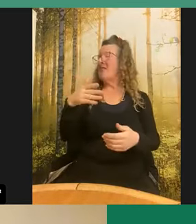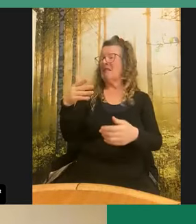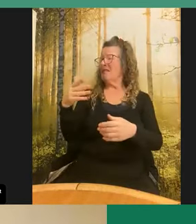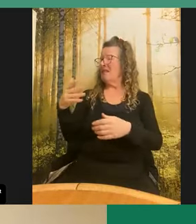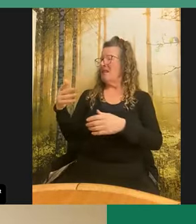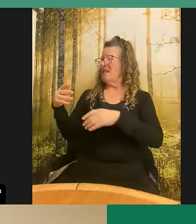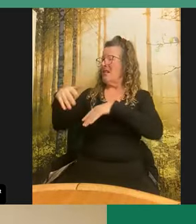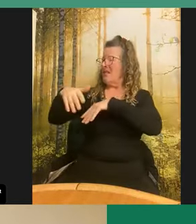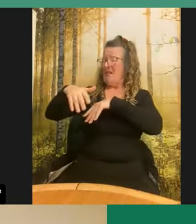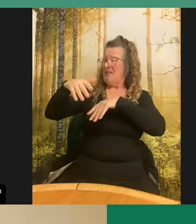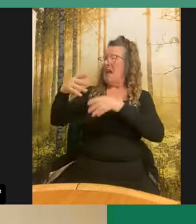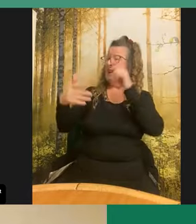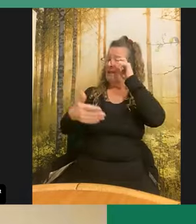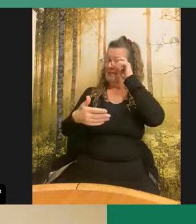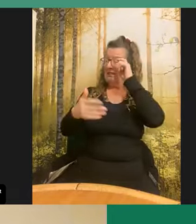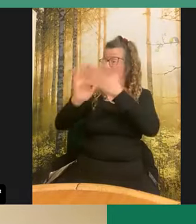under armed,